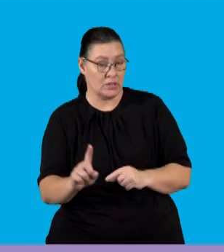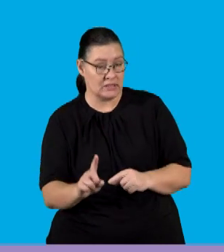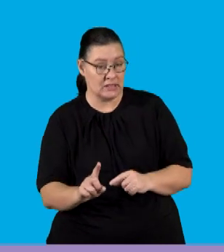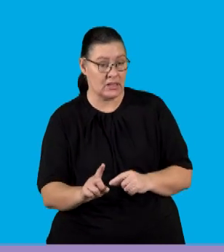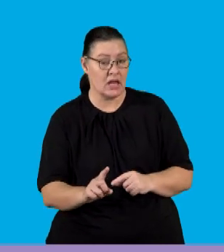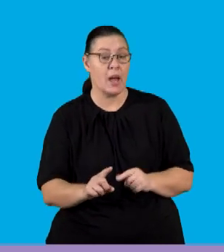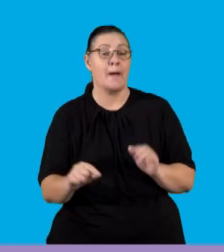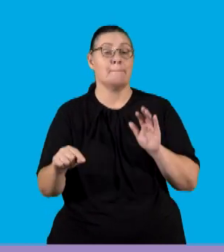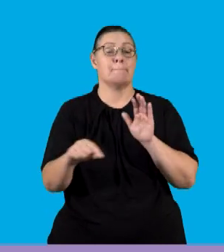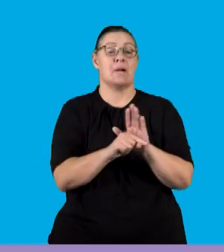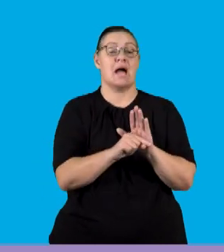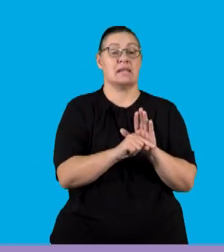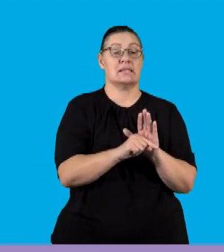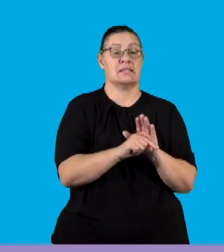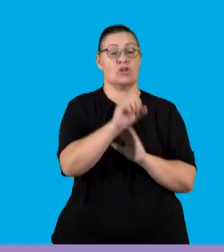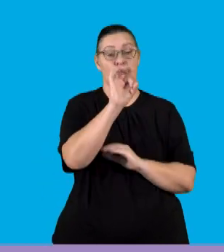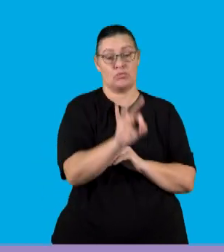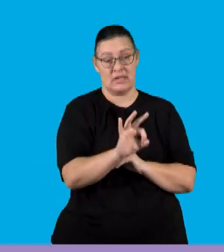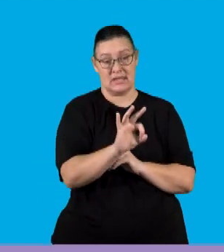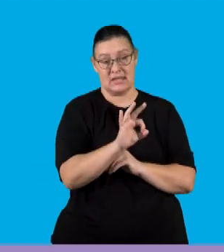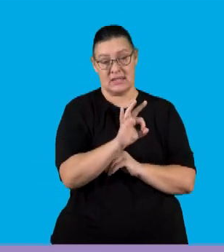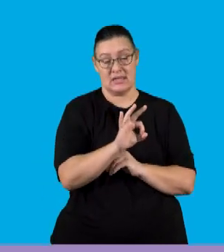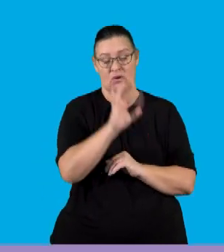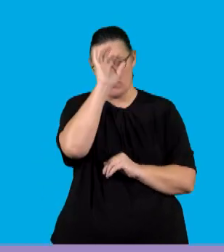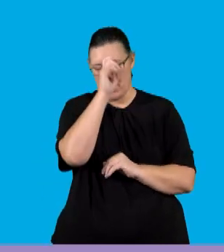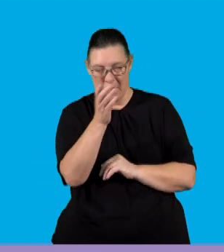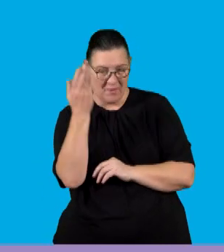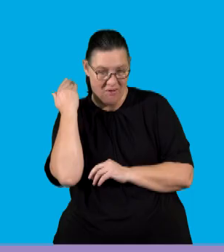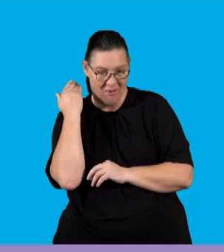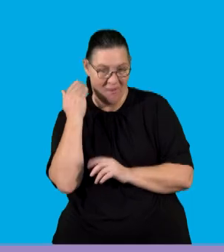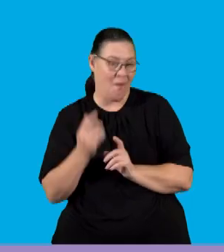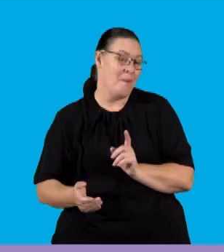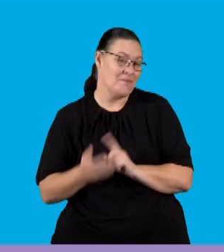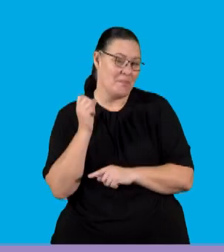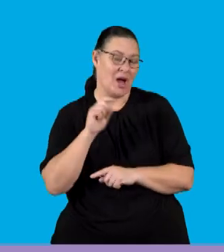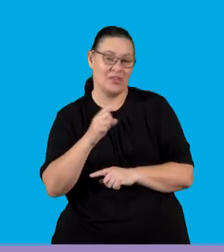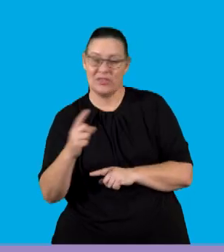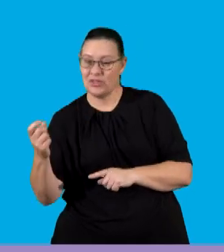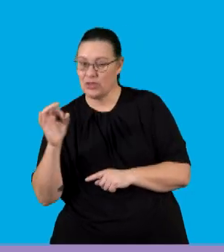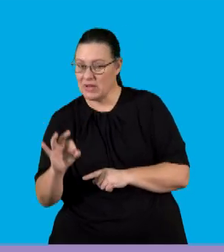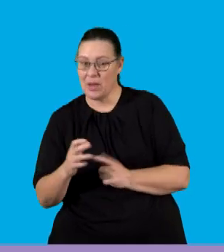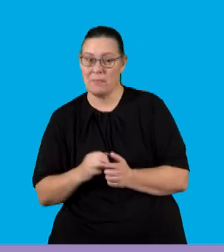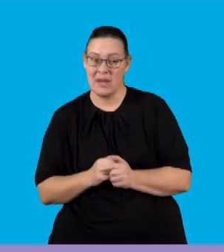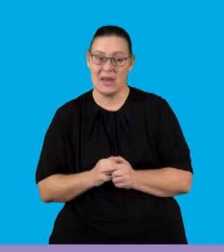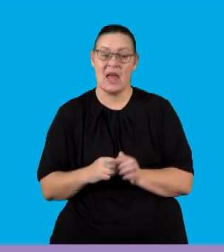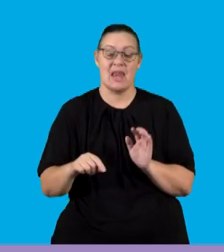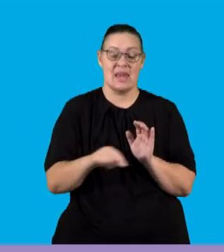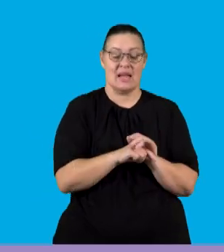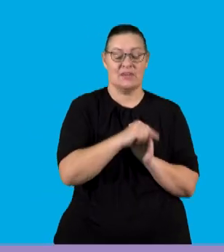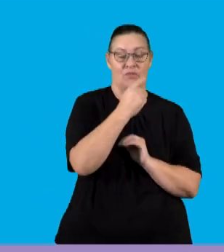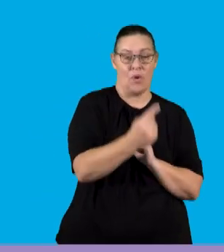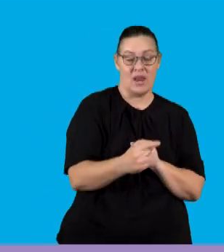difference was a minus 3. If you can remember, we did find the next 3 terms, and that was